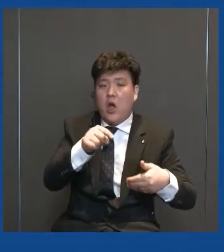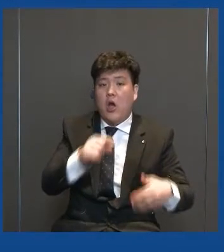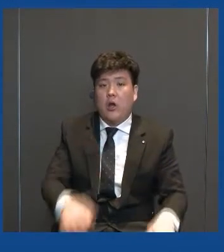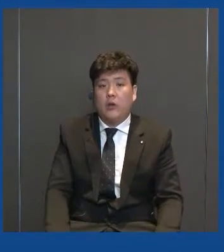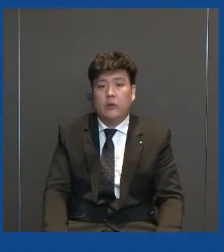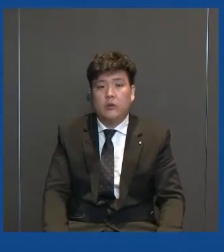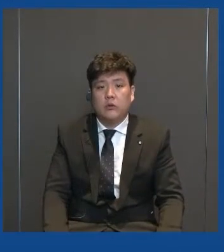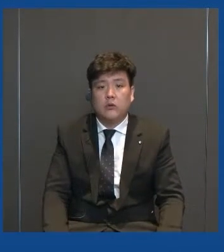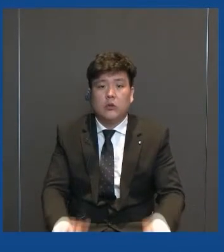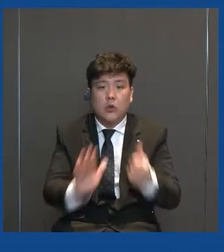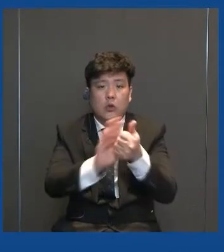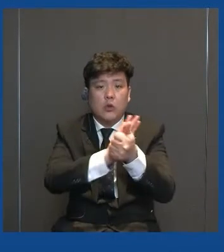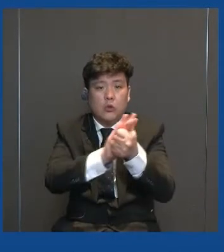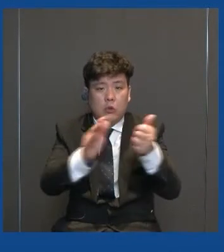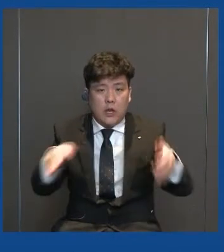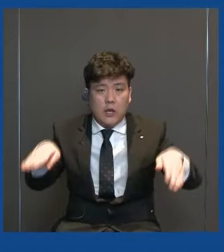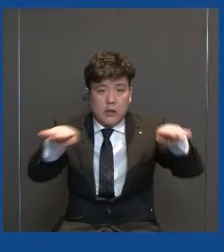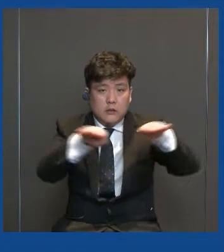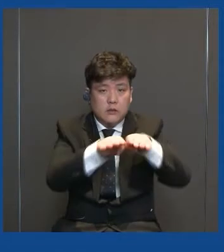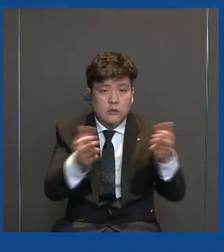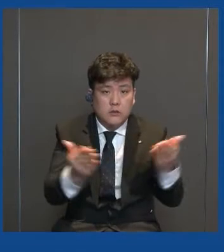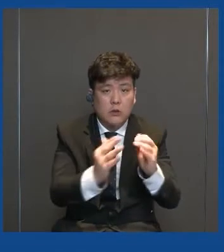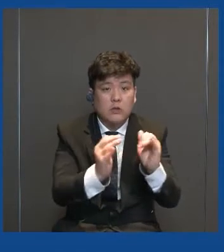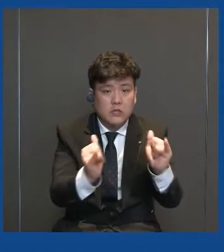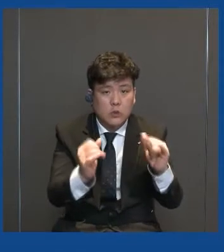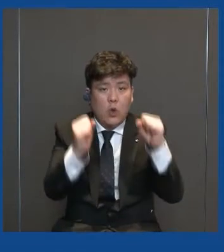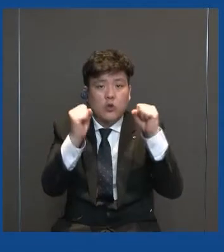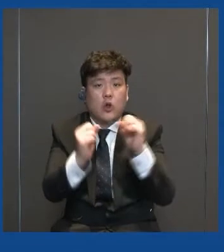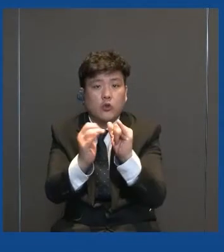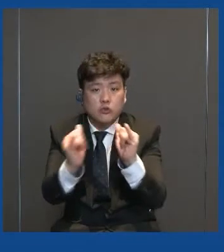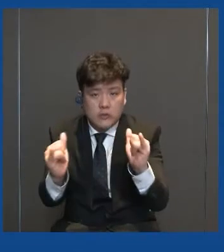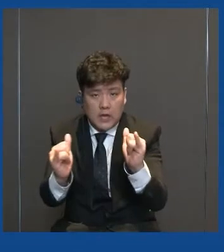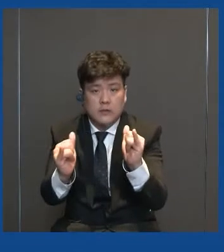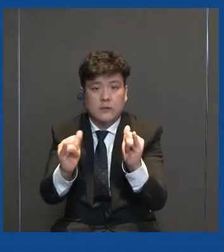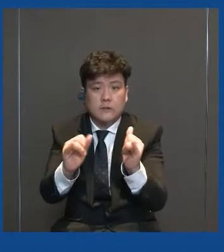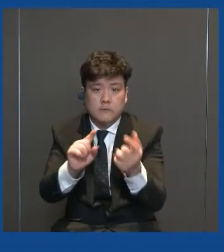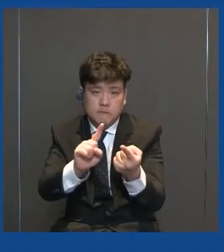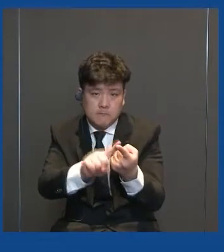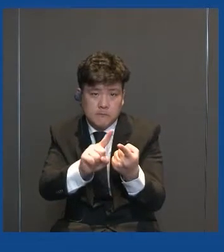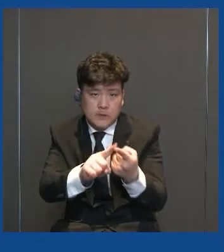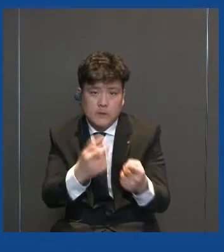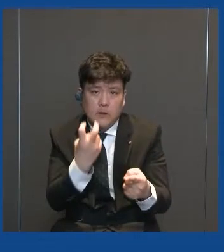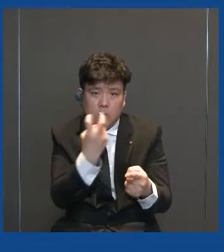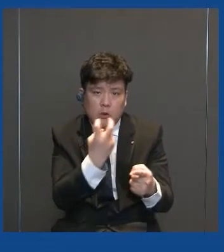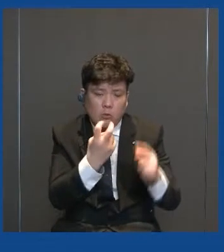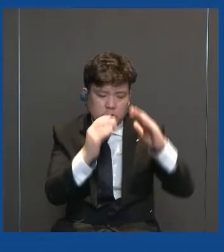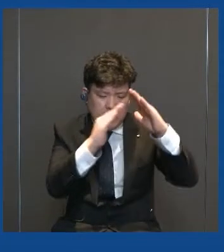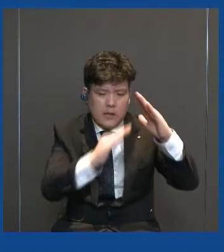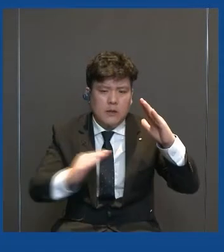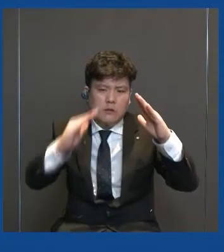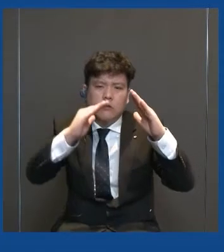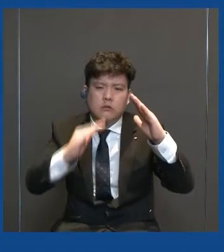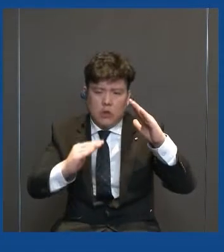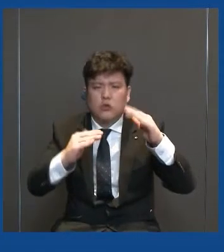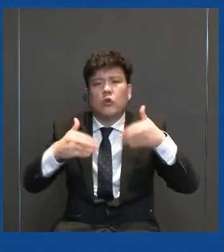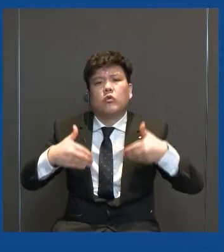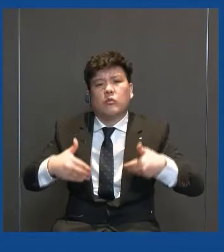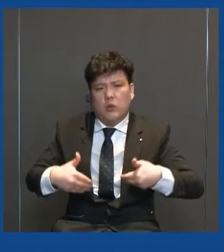the WHO have pointed out that systematic testing is essential to prevent and contain